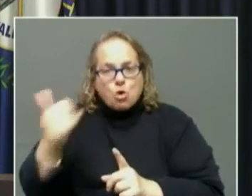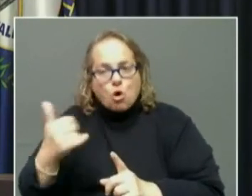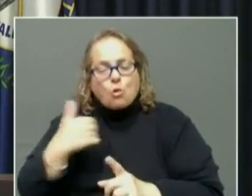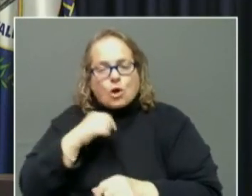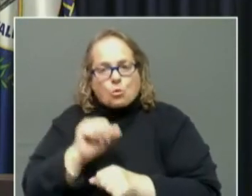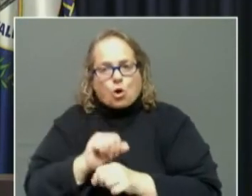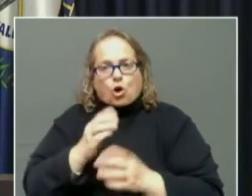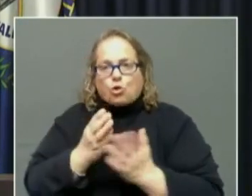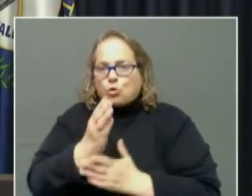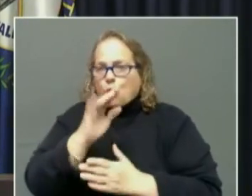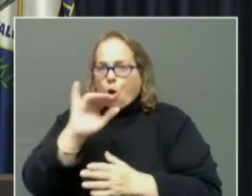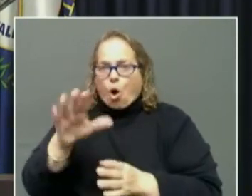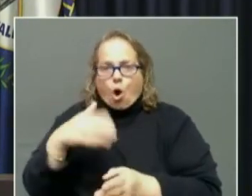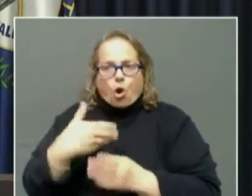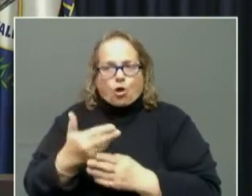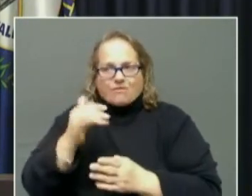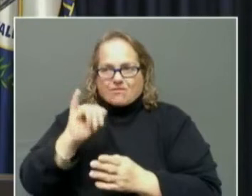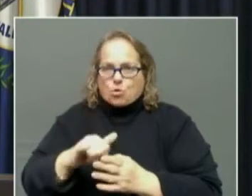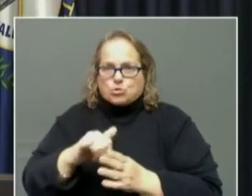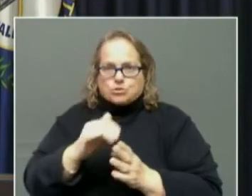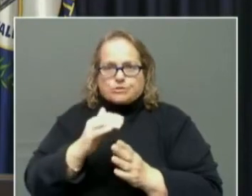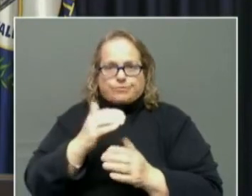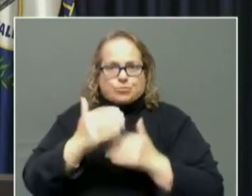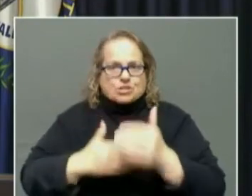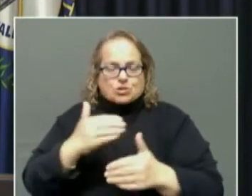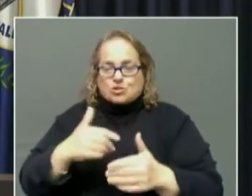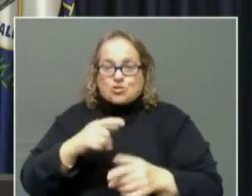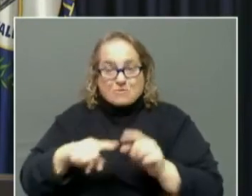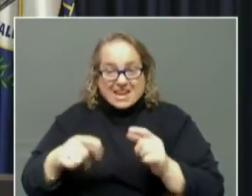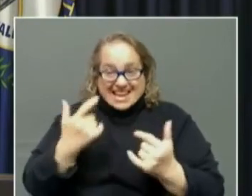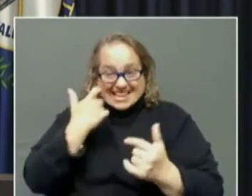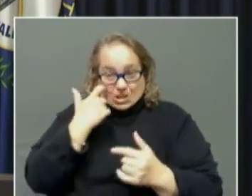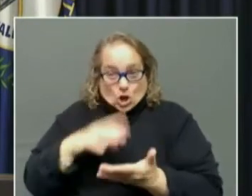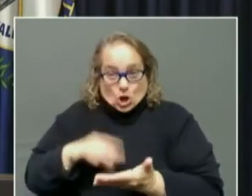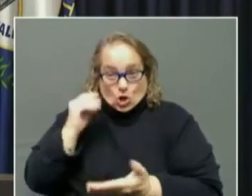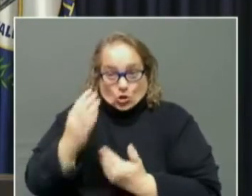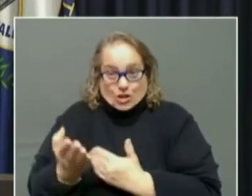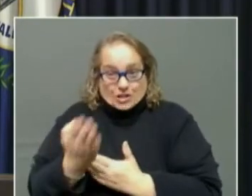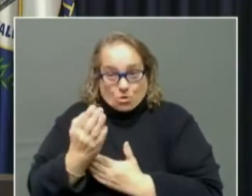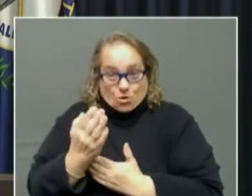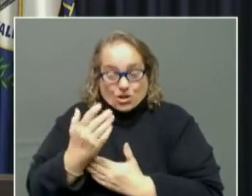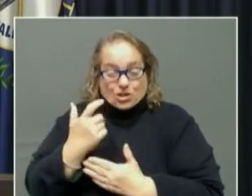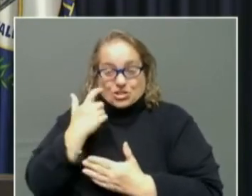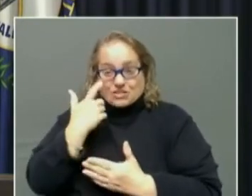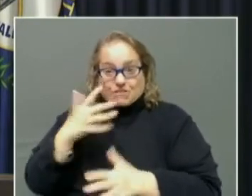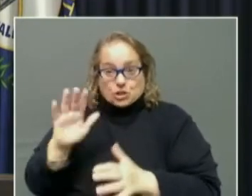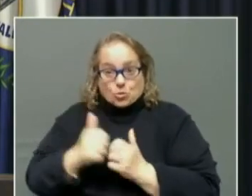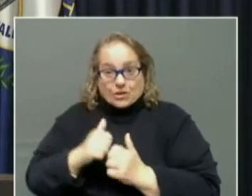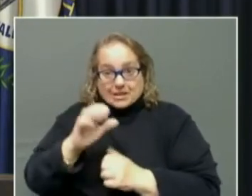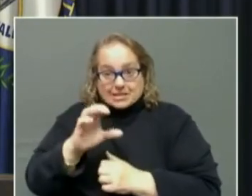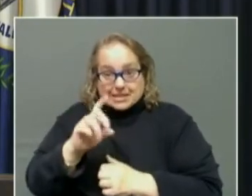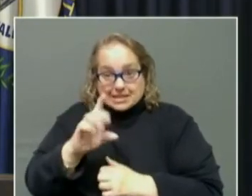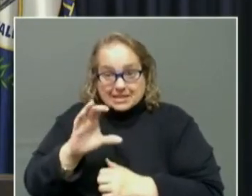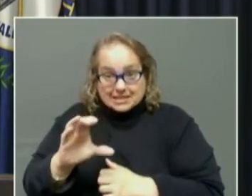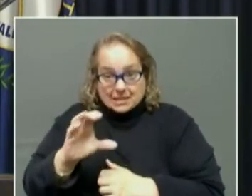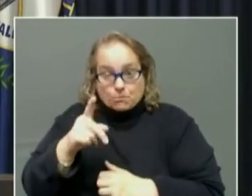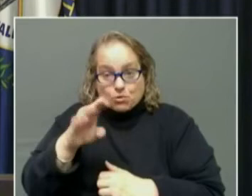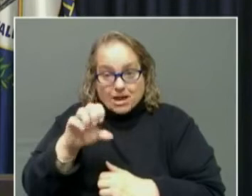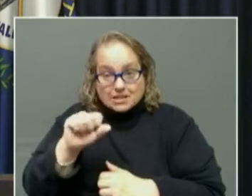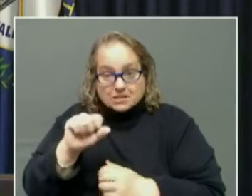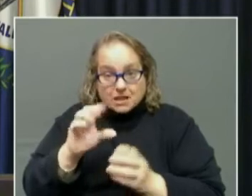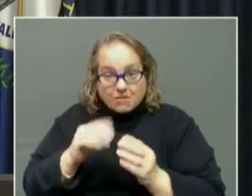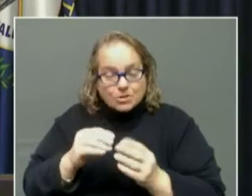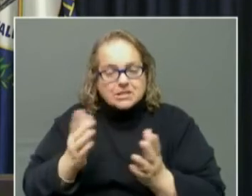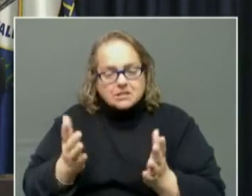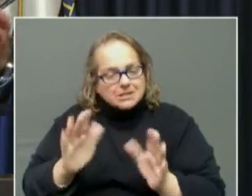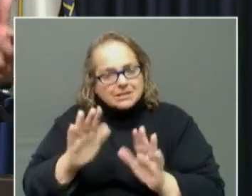protocols right now. Haven't learned about it this morning. Haven't just gotten through the CDC press conference. But we can use